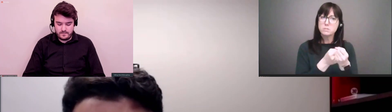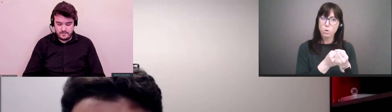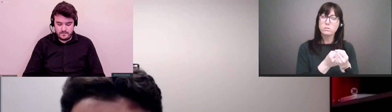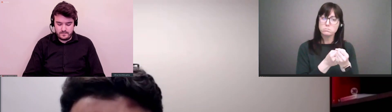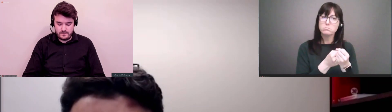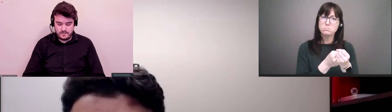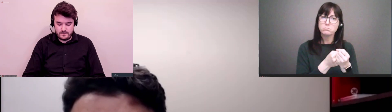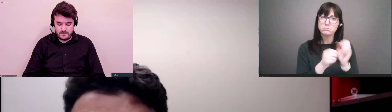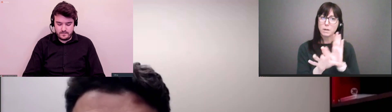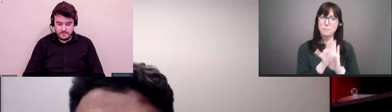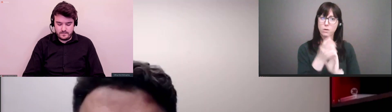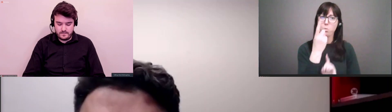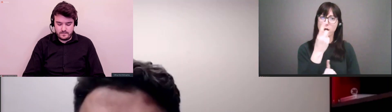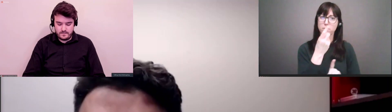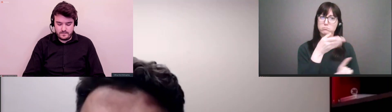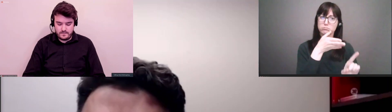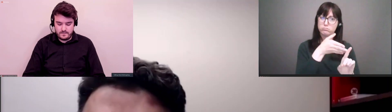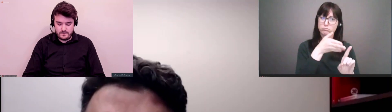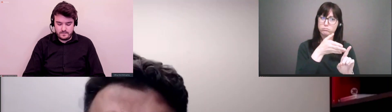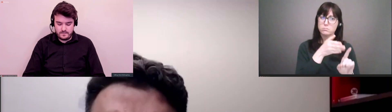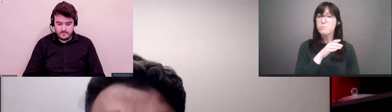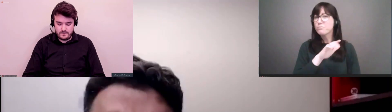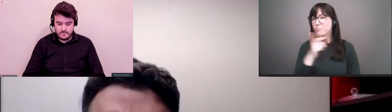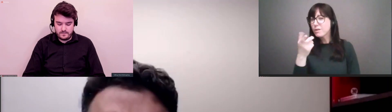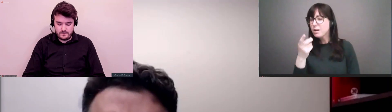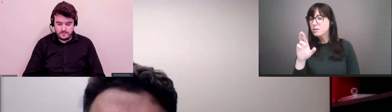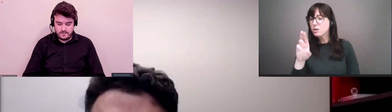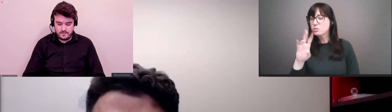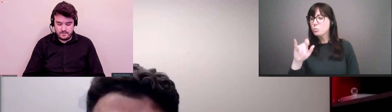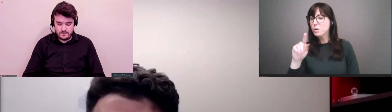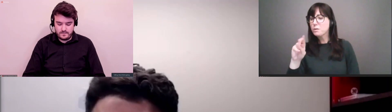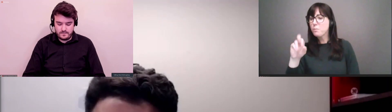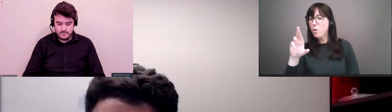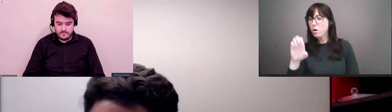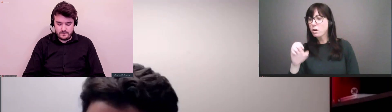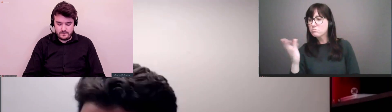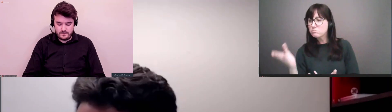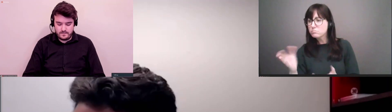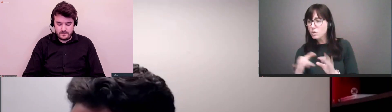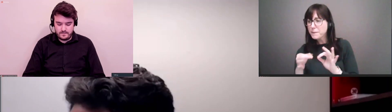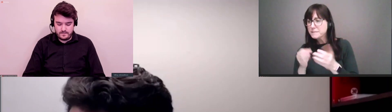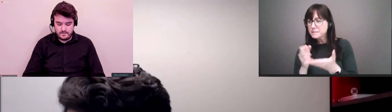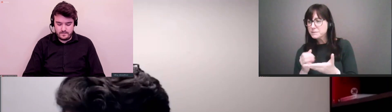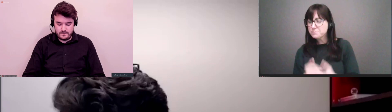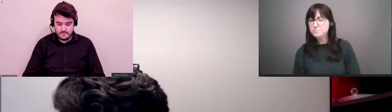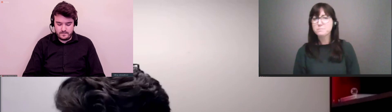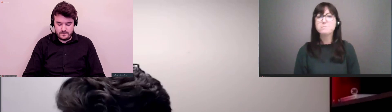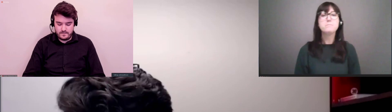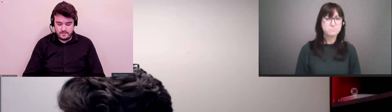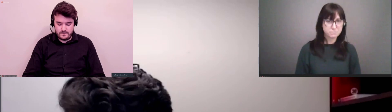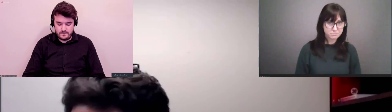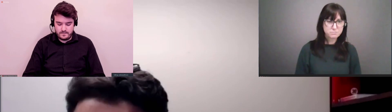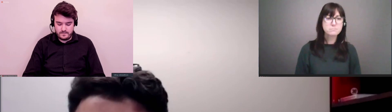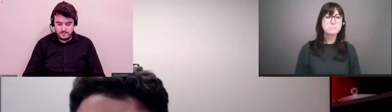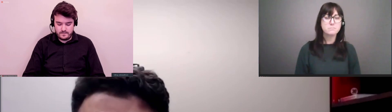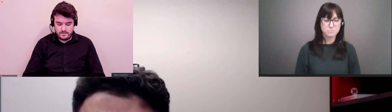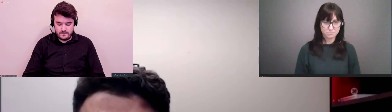location. Dr. Wilmore, do you have anything else to add from a C4 perspective on this? Certainly.